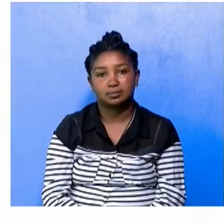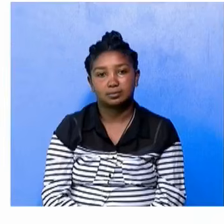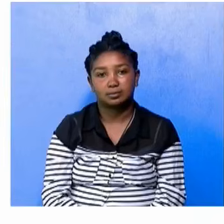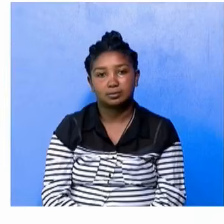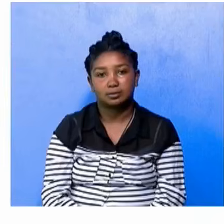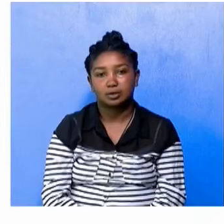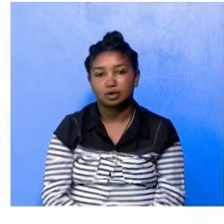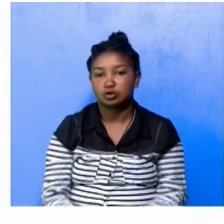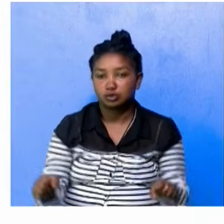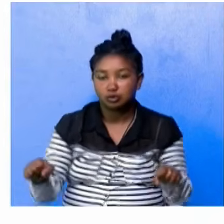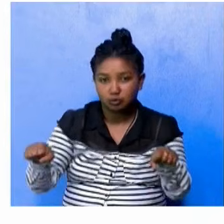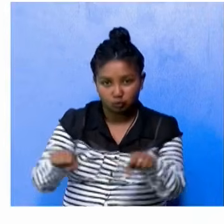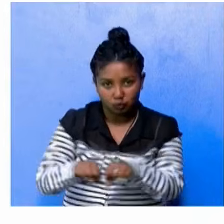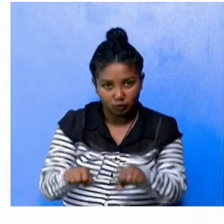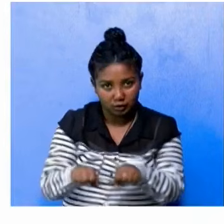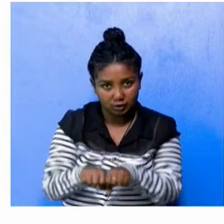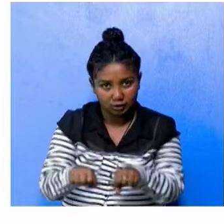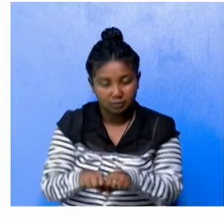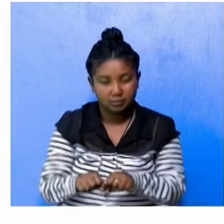shoes.